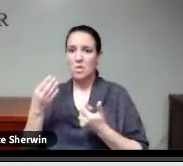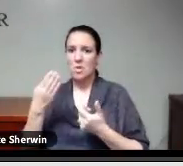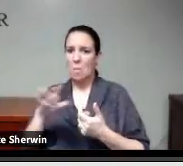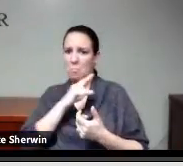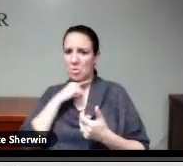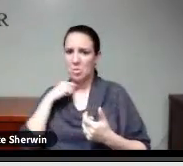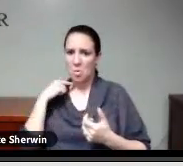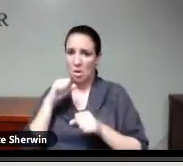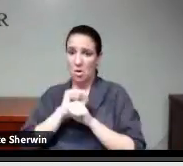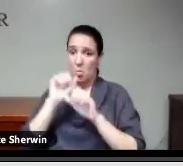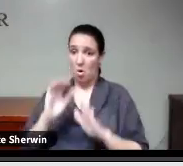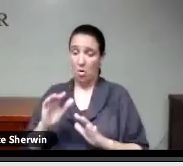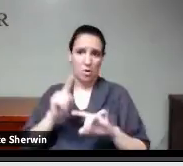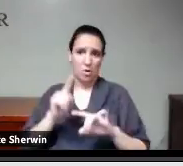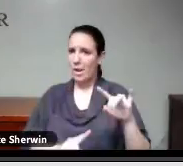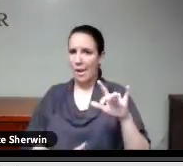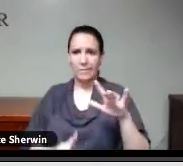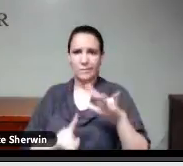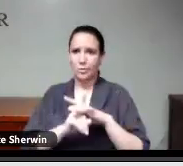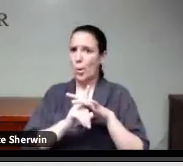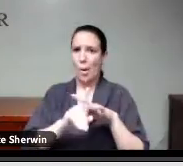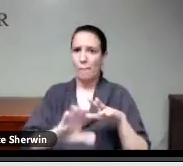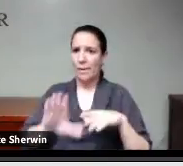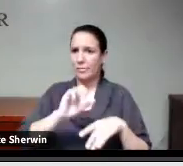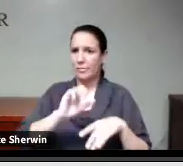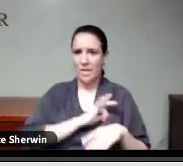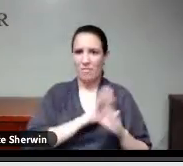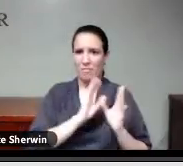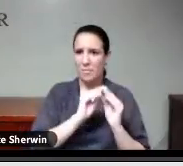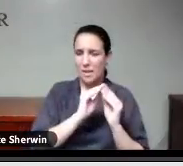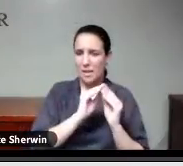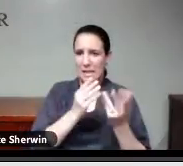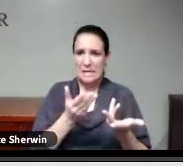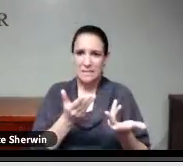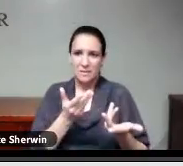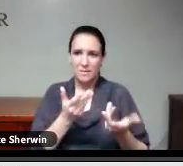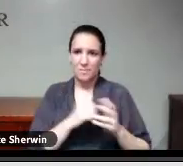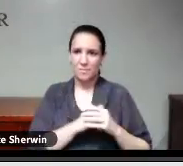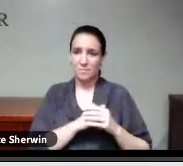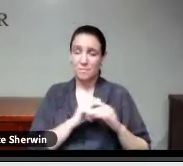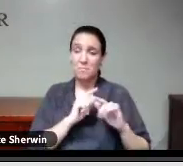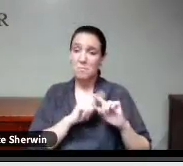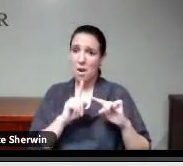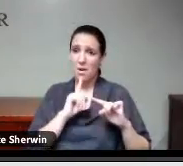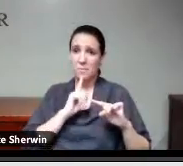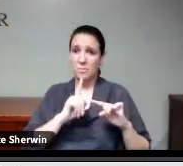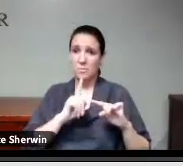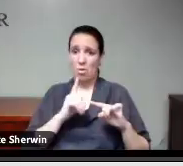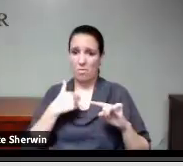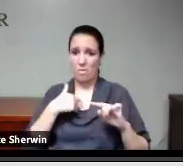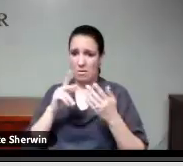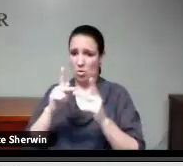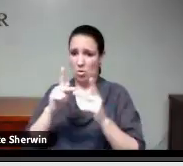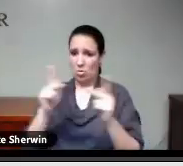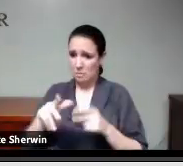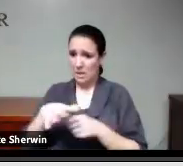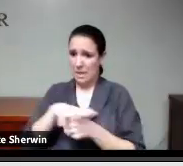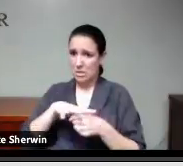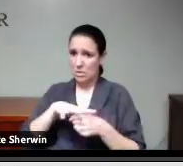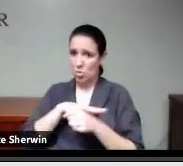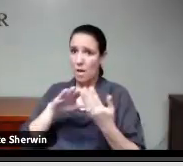can show up in people's staff meetings necessarily if most people are blue collar workers, but there are probably places in the community that people go